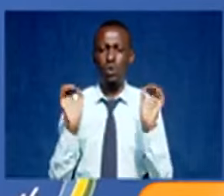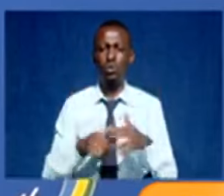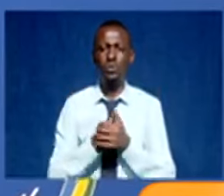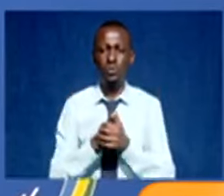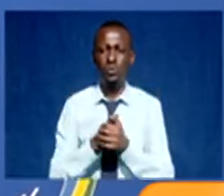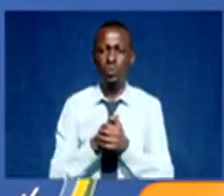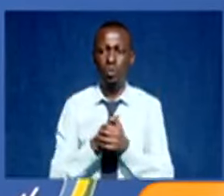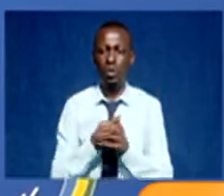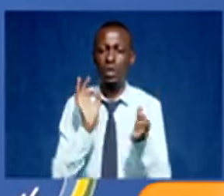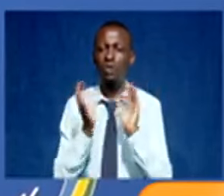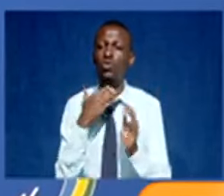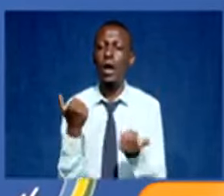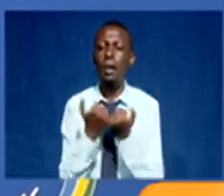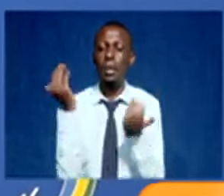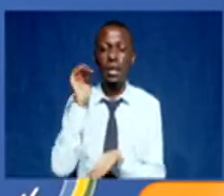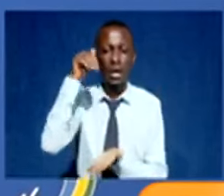go back